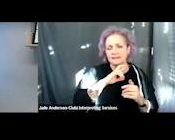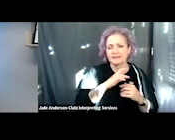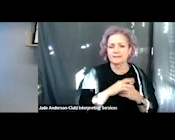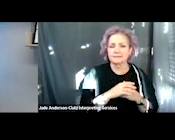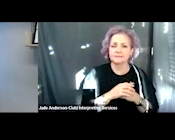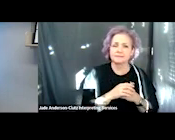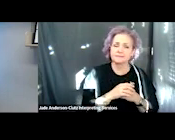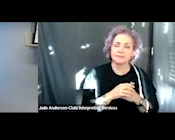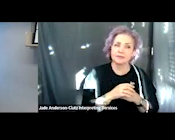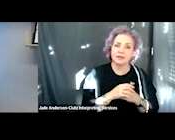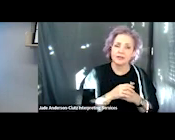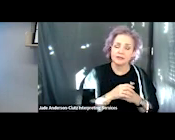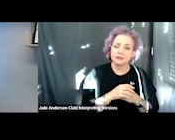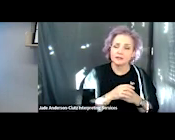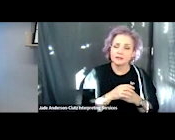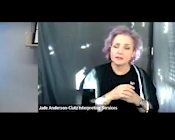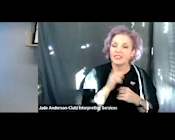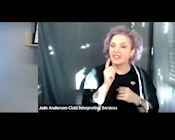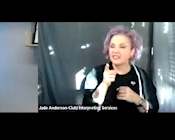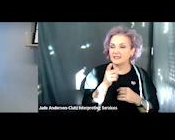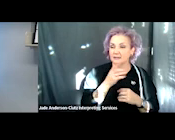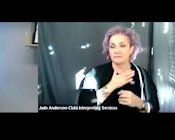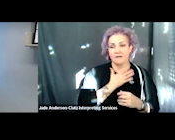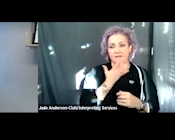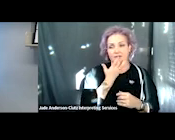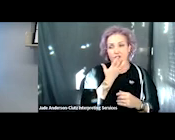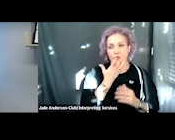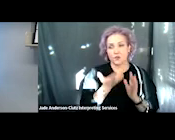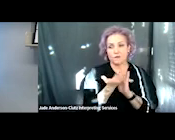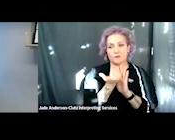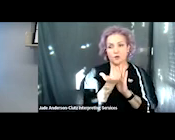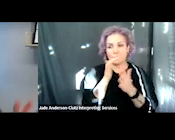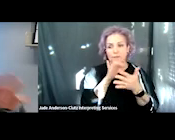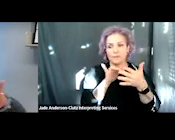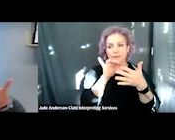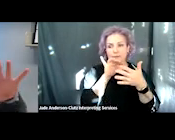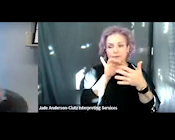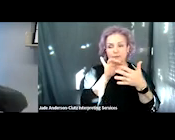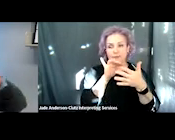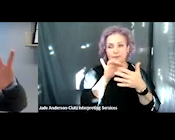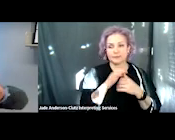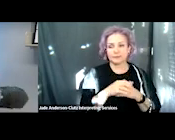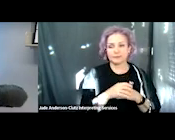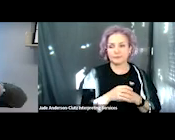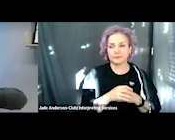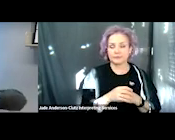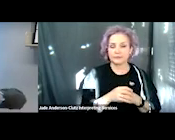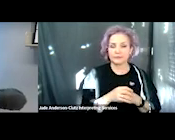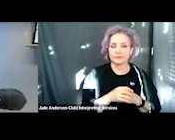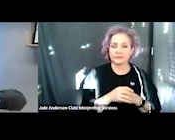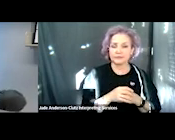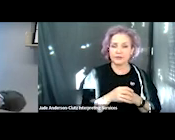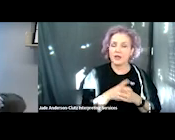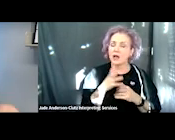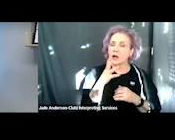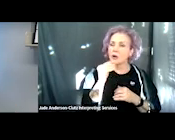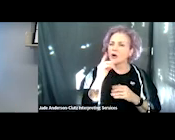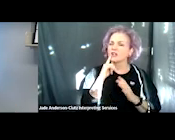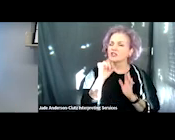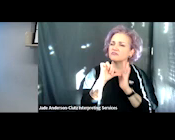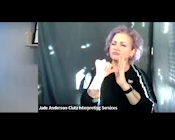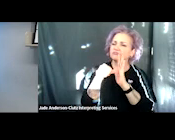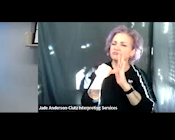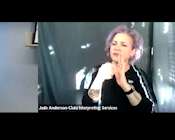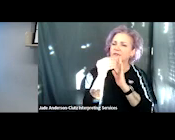this, this is one of my favorite review papers about the topic, and I want to highlight focus your attention on a couple of